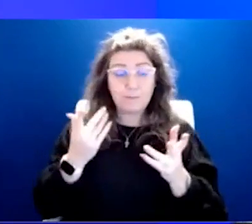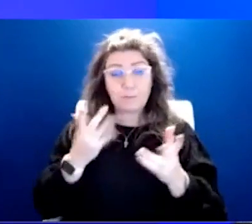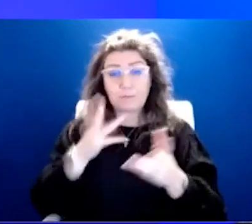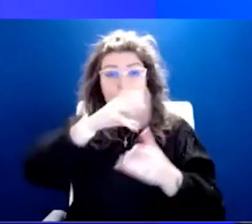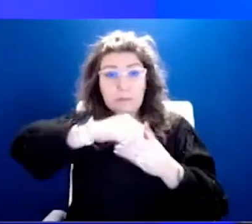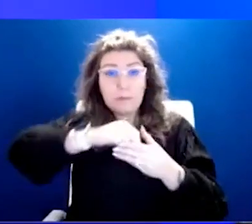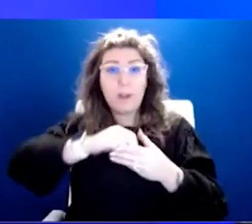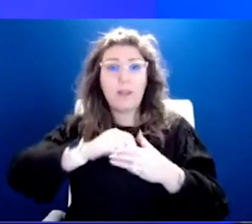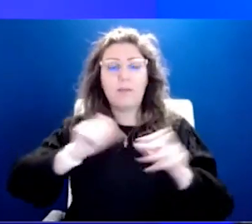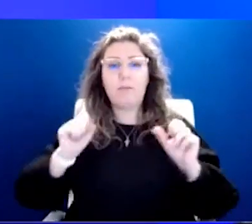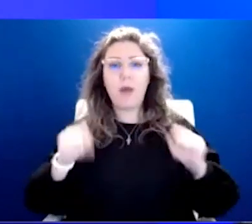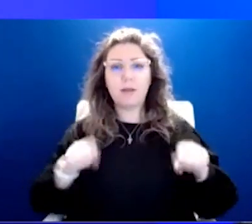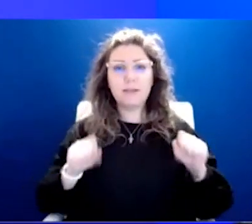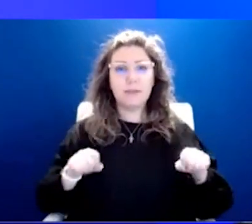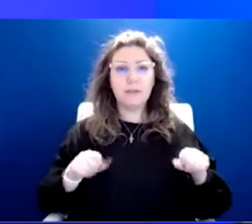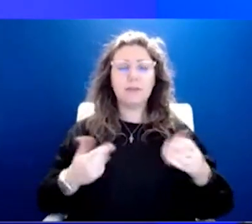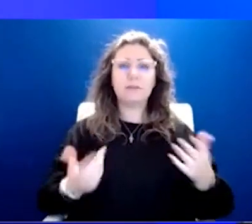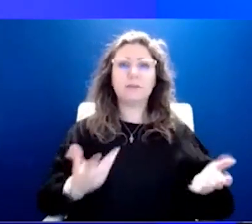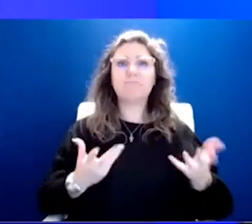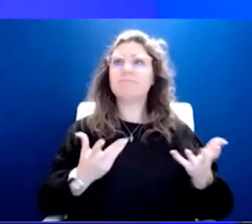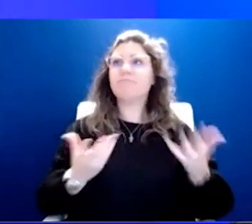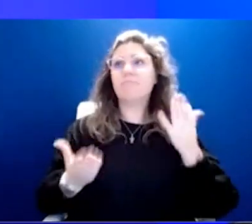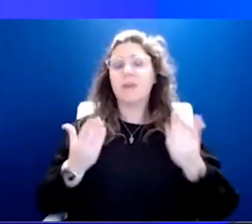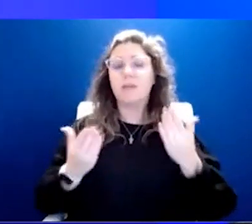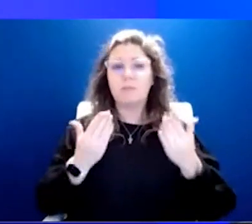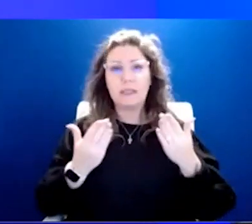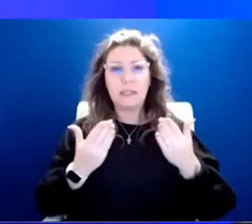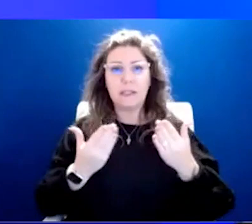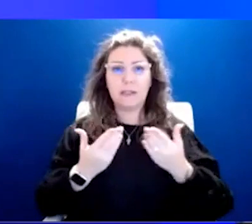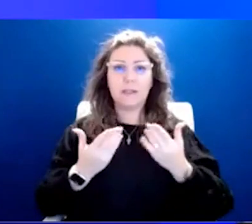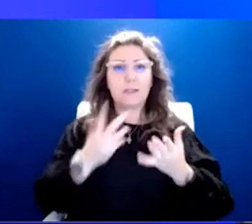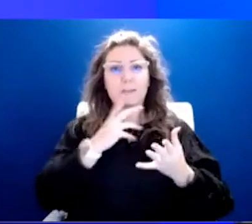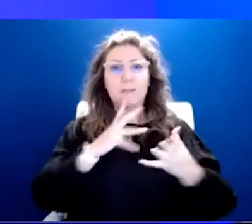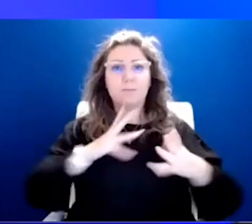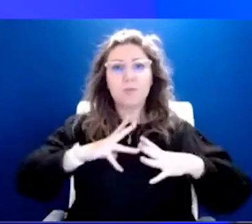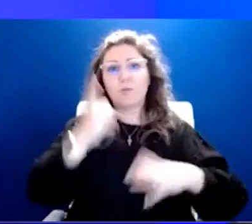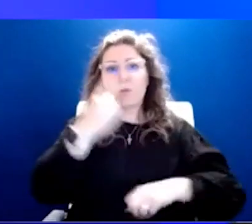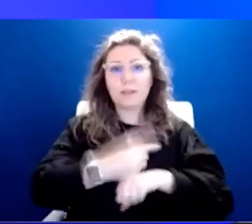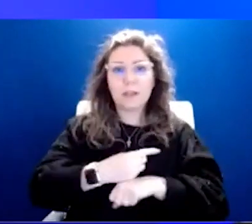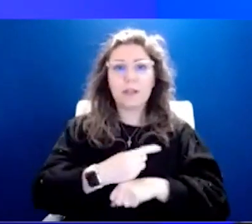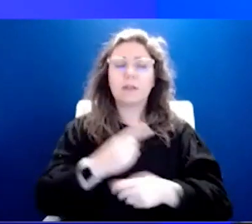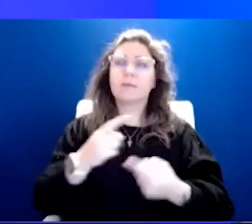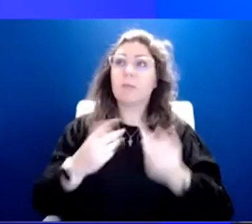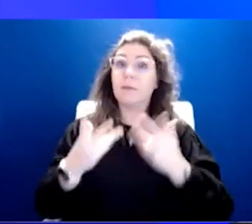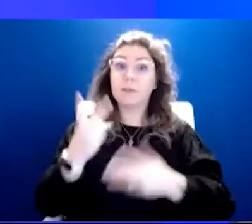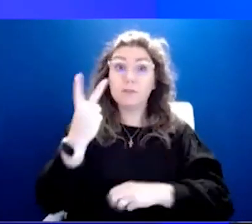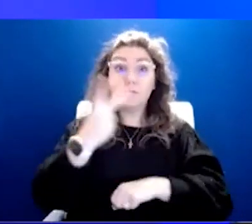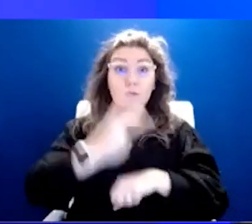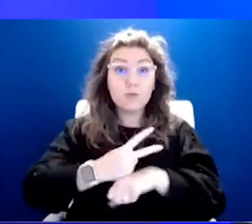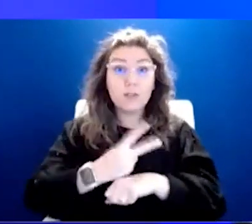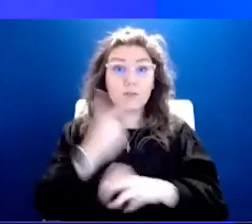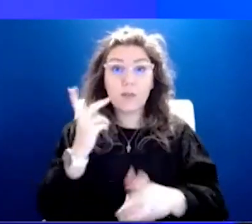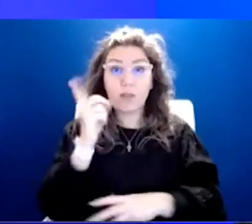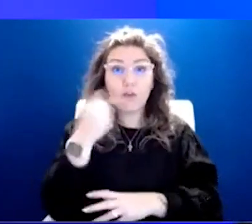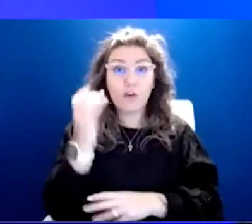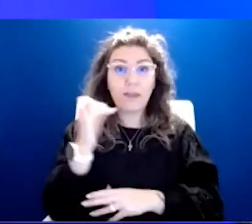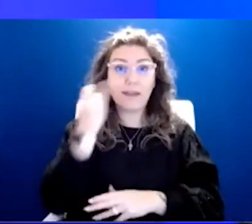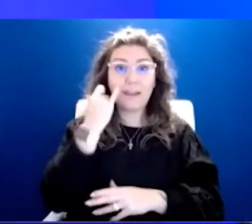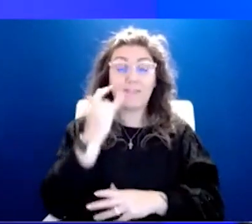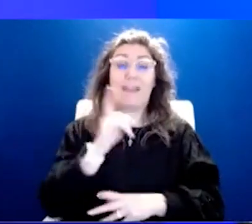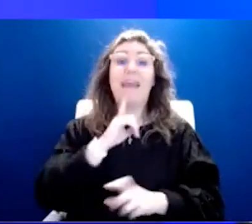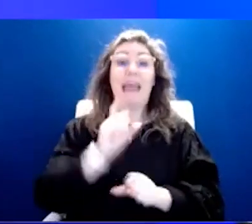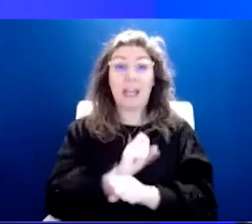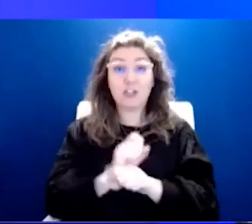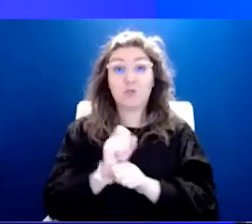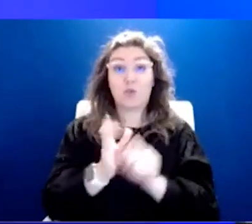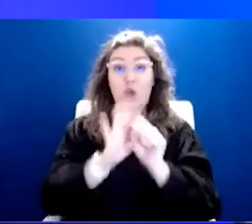that you might be out for a day or even 2 days, what's it going to look like if you actually get COVID and you're